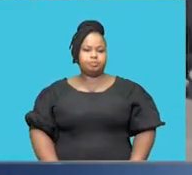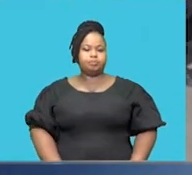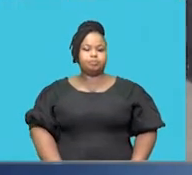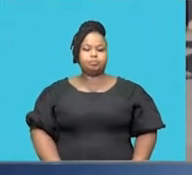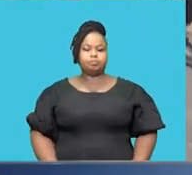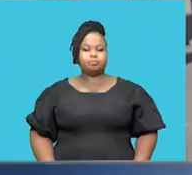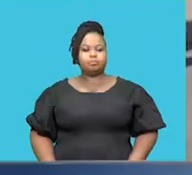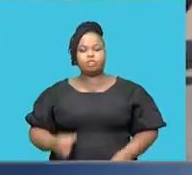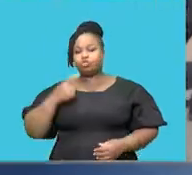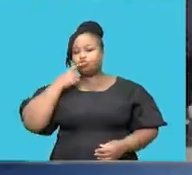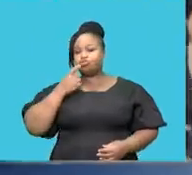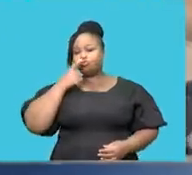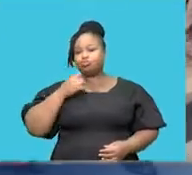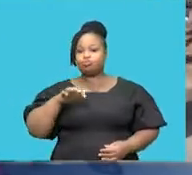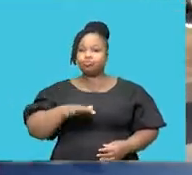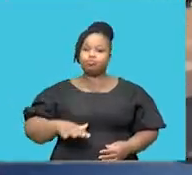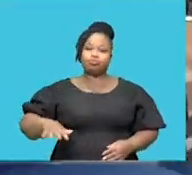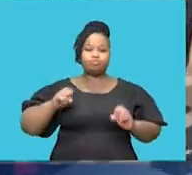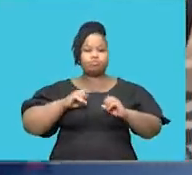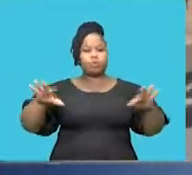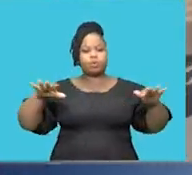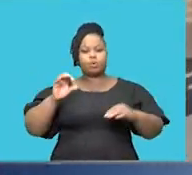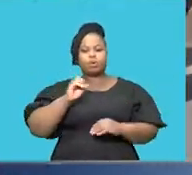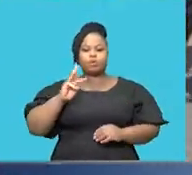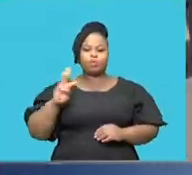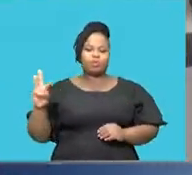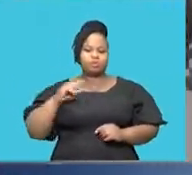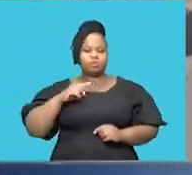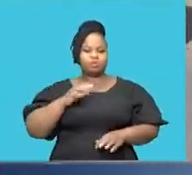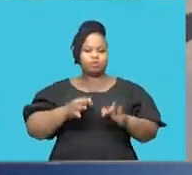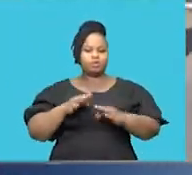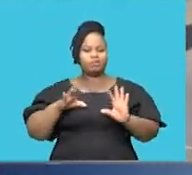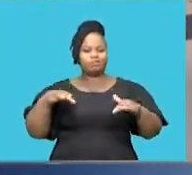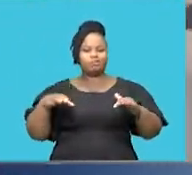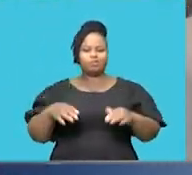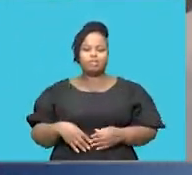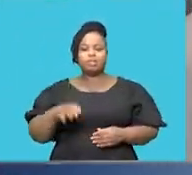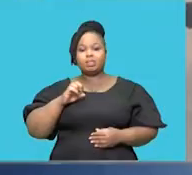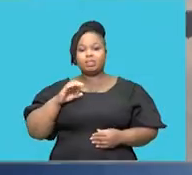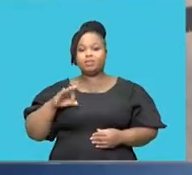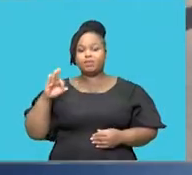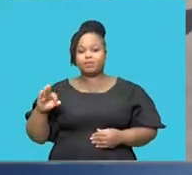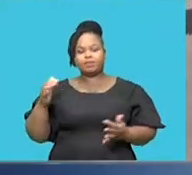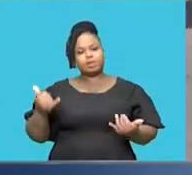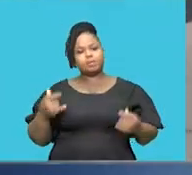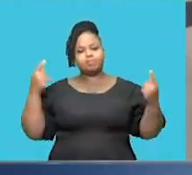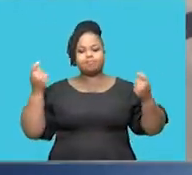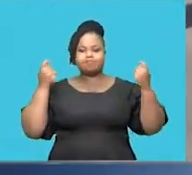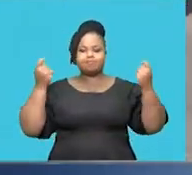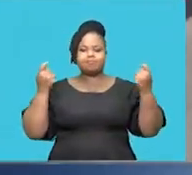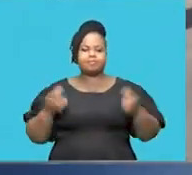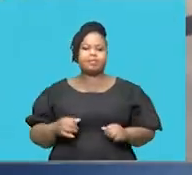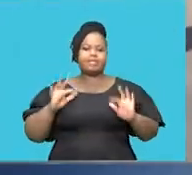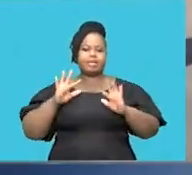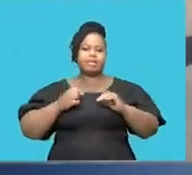Bekungumbala obomvu kwindawo yase-Orlando West njengoba iqela lezopolitiko i-Economic Freedom Fighters ibhiyozela